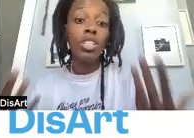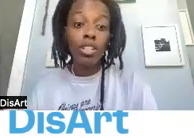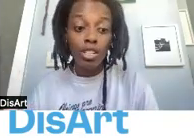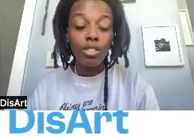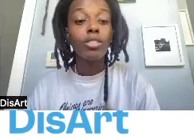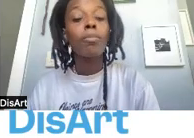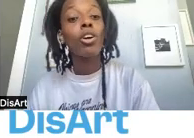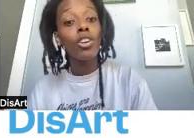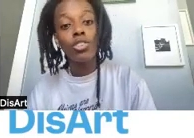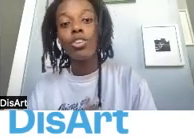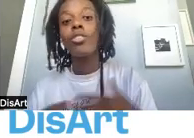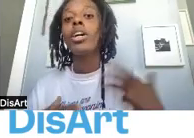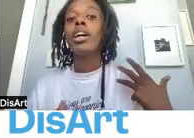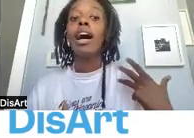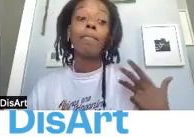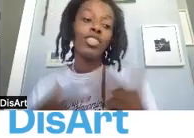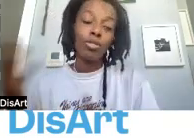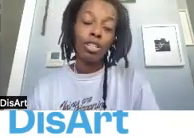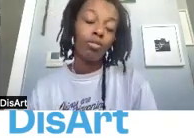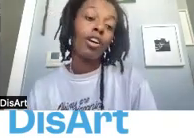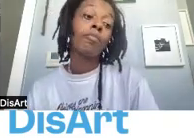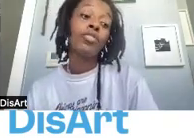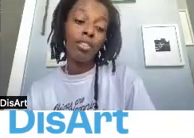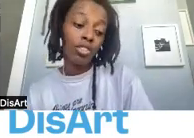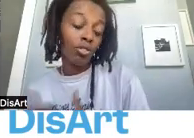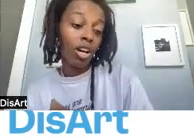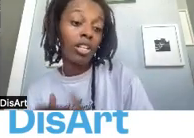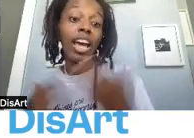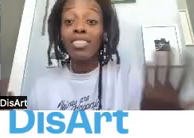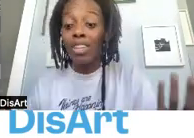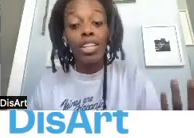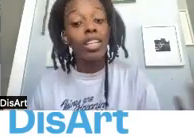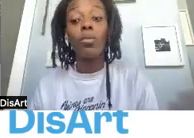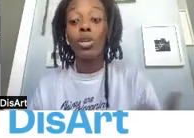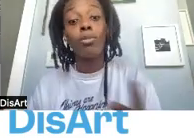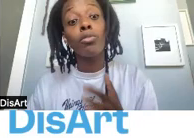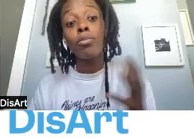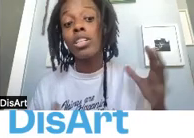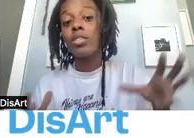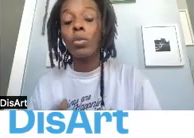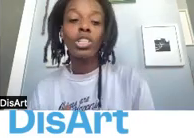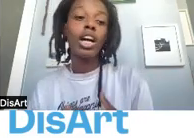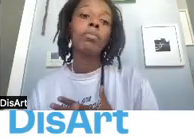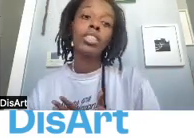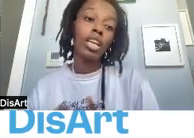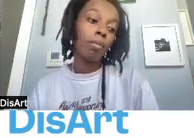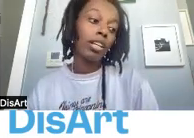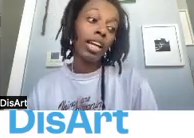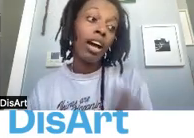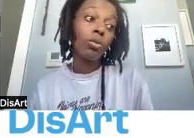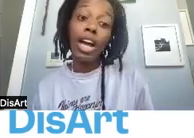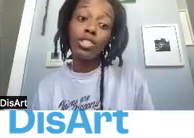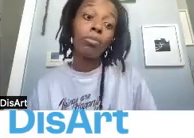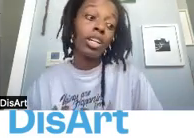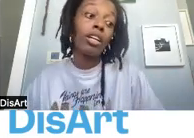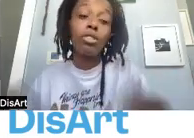with materials, but also as you'll hear from Jeff and Jerron, activating it with performance and workshop and thinking about